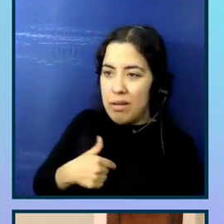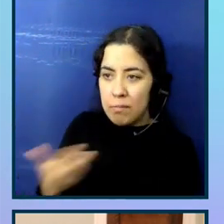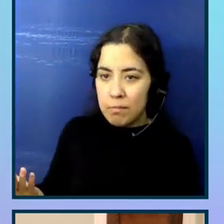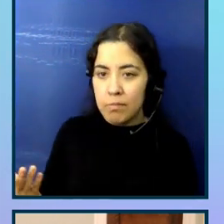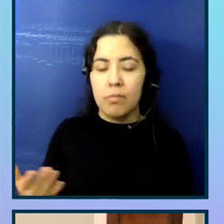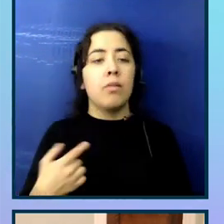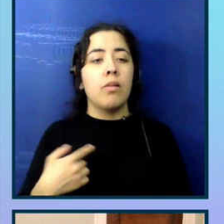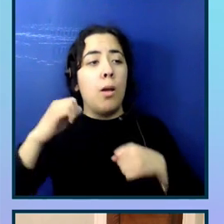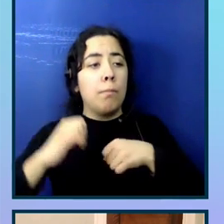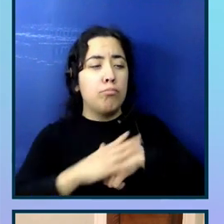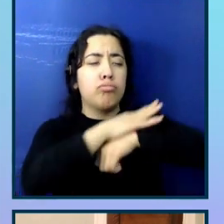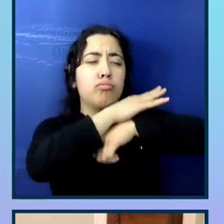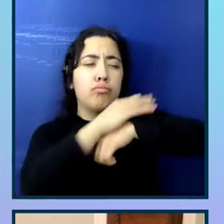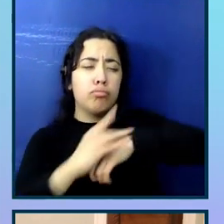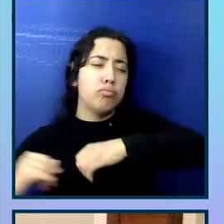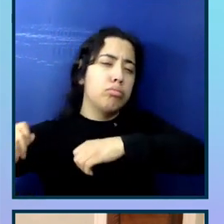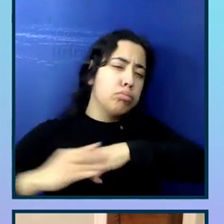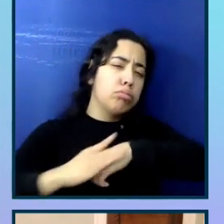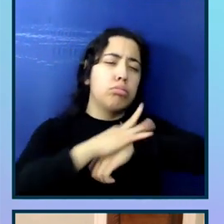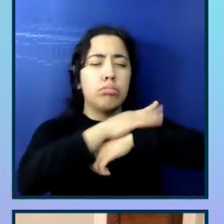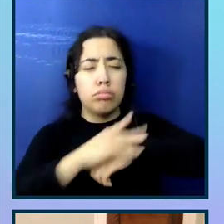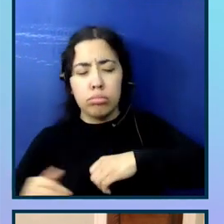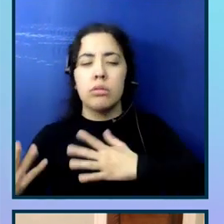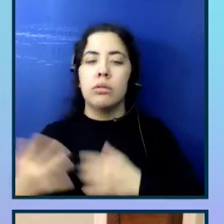the beach and ocean waves are hitting the shore.